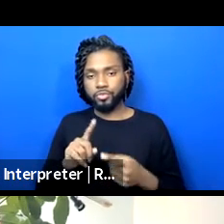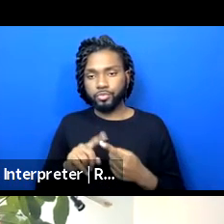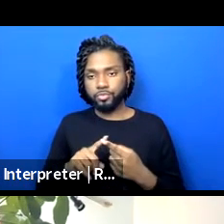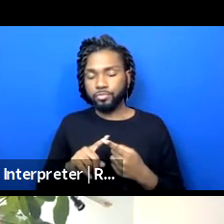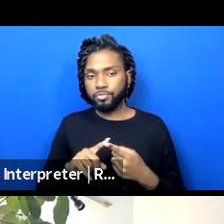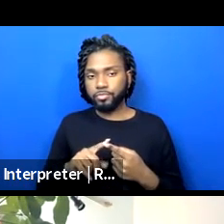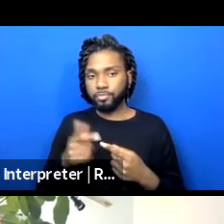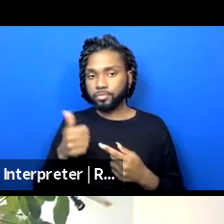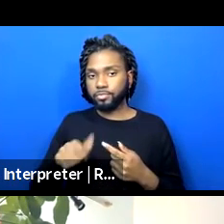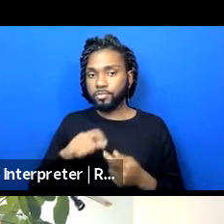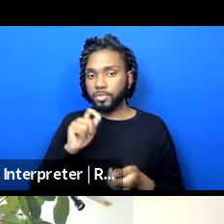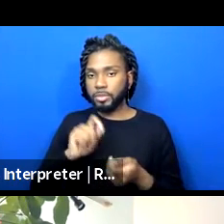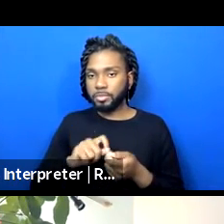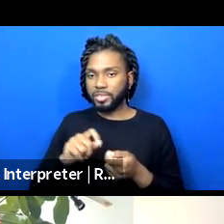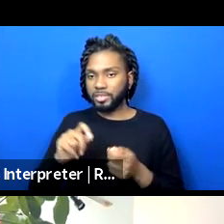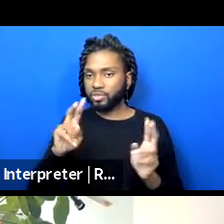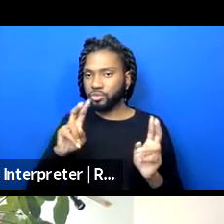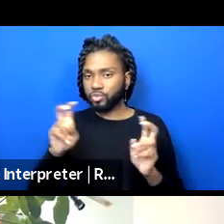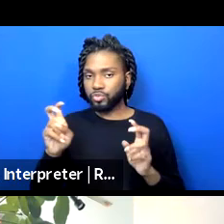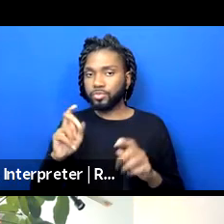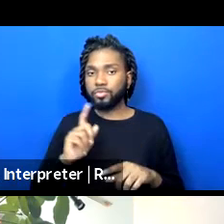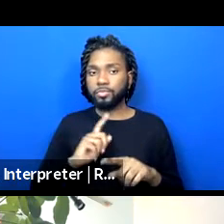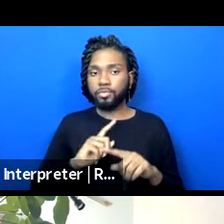any specific issues, but